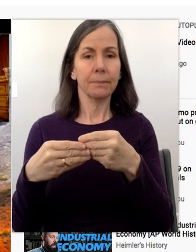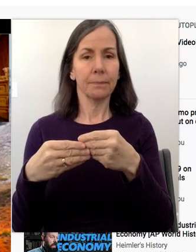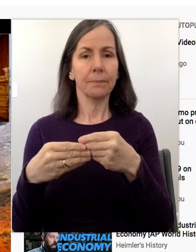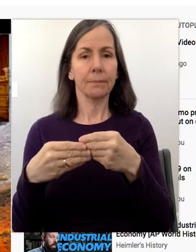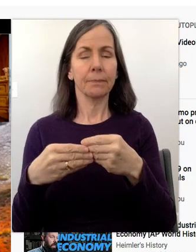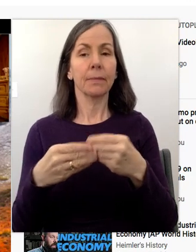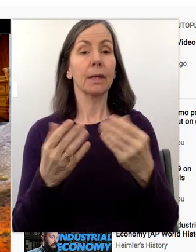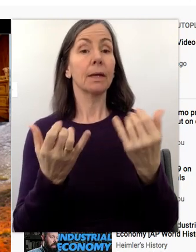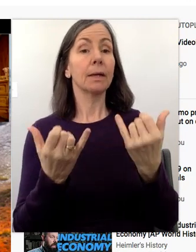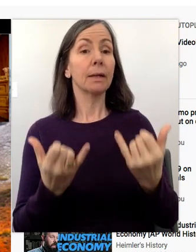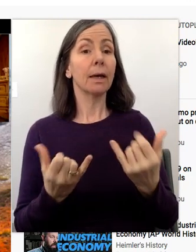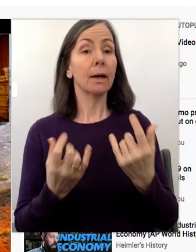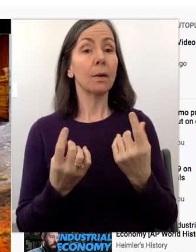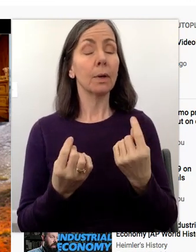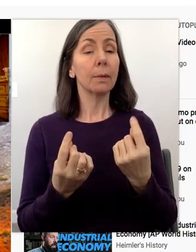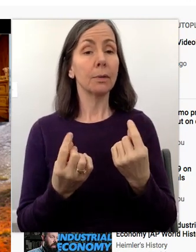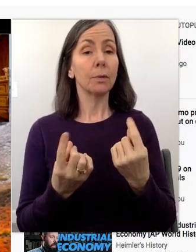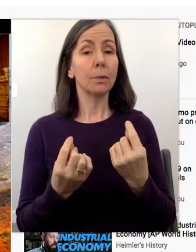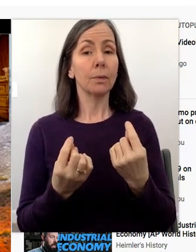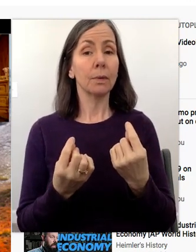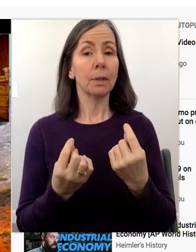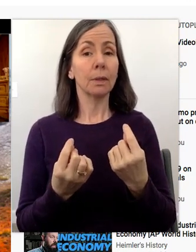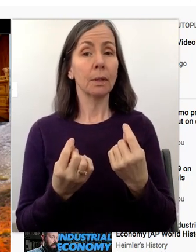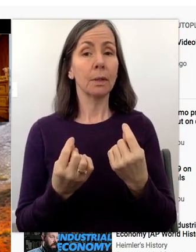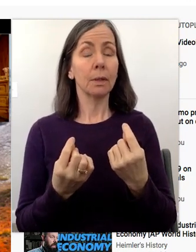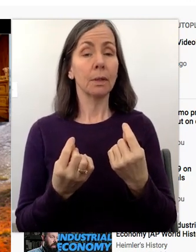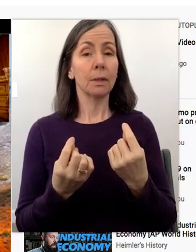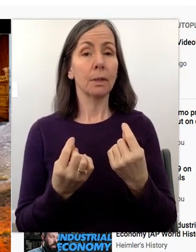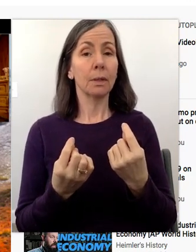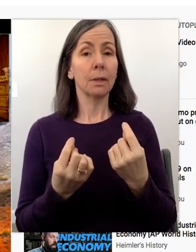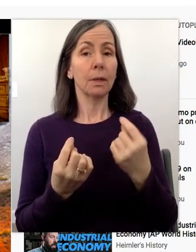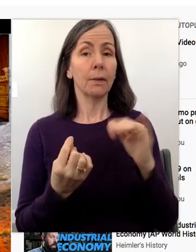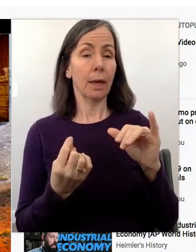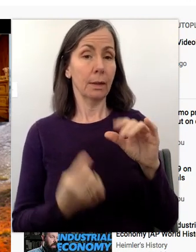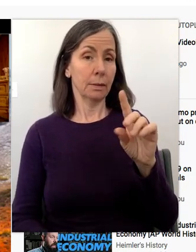Then I'm going to go to the discussion on the right.